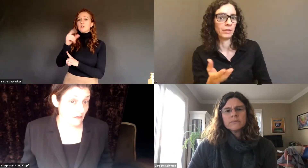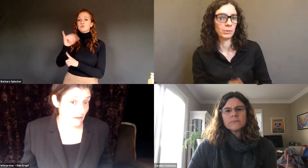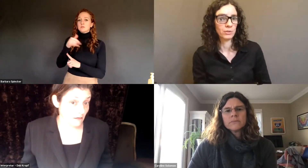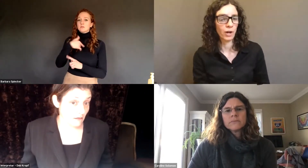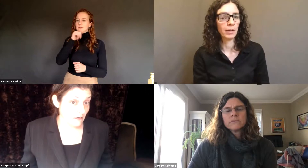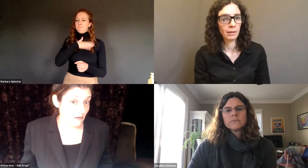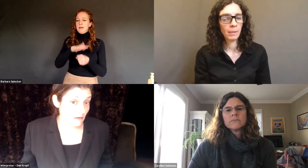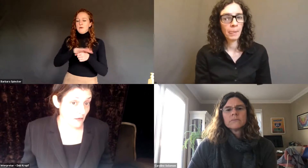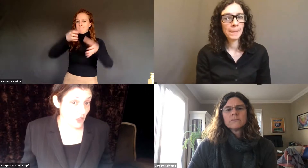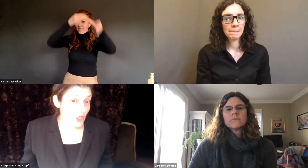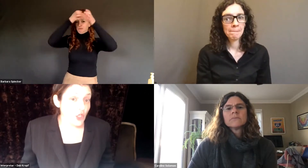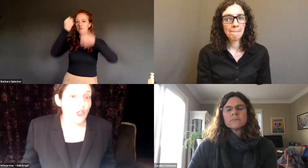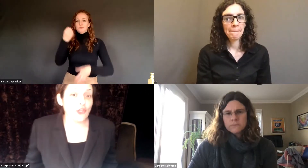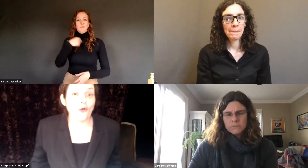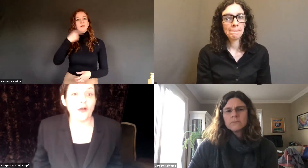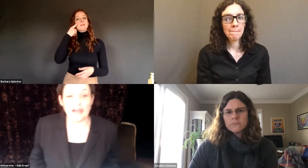palatability that you were describing?